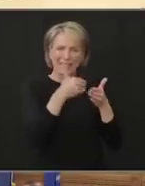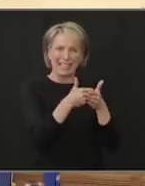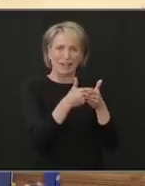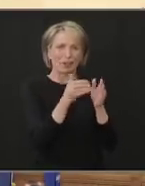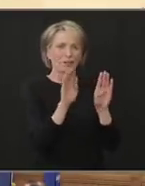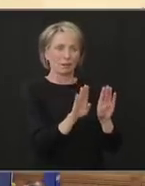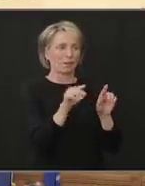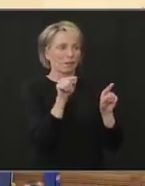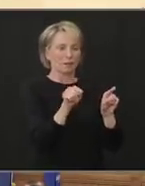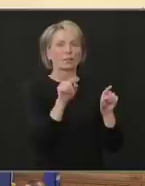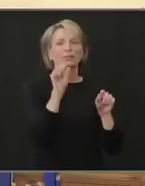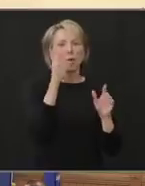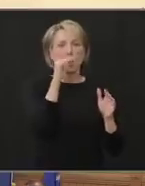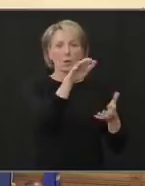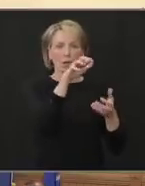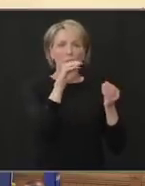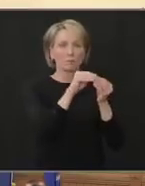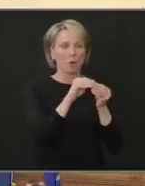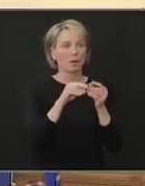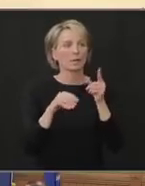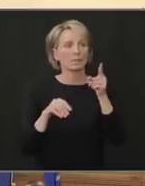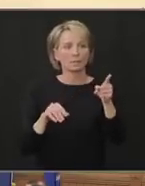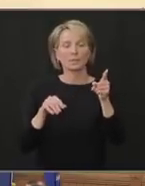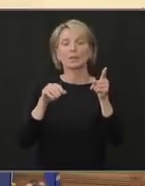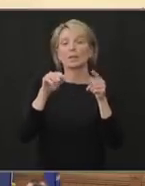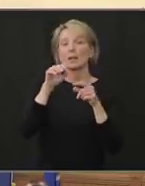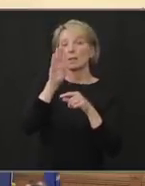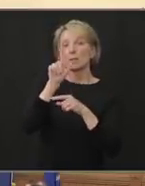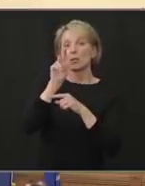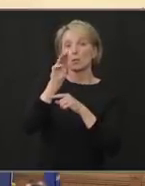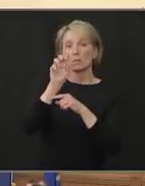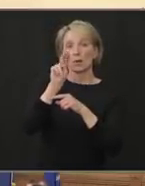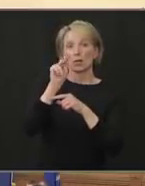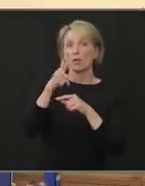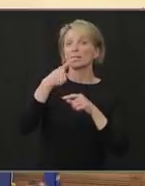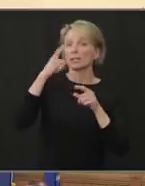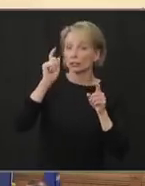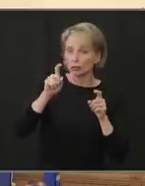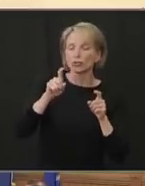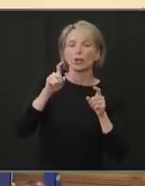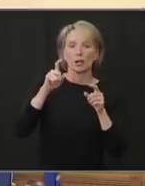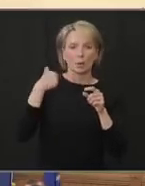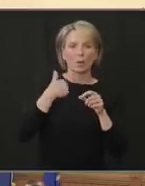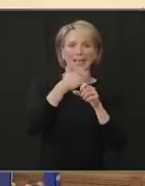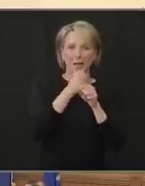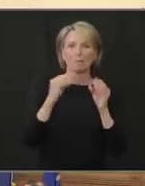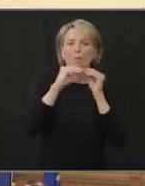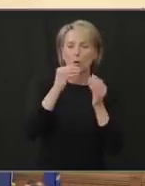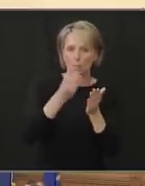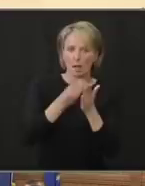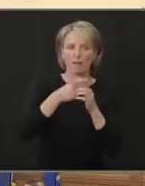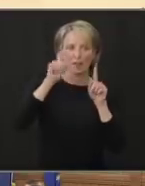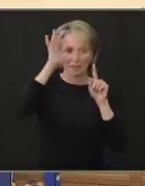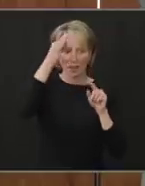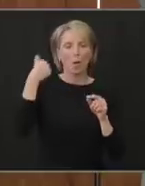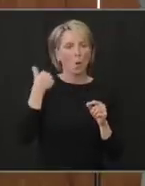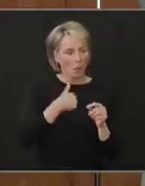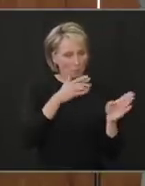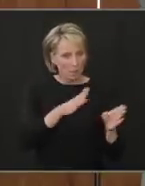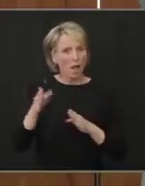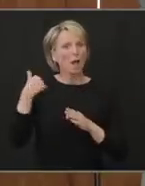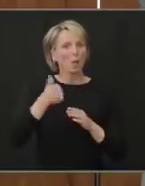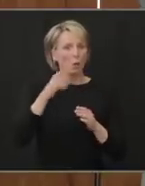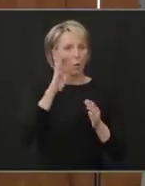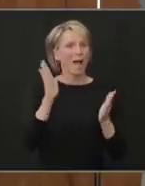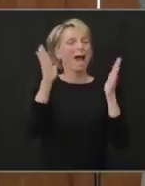a certain amount of money, around $1 billion for every state, but then it should be according to need. And we're going to be fighting for more